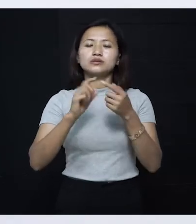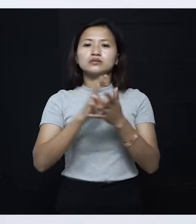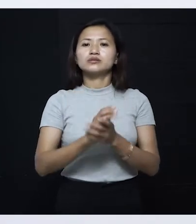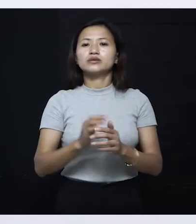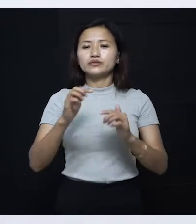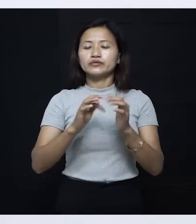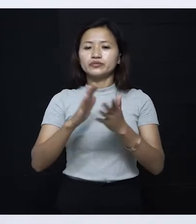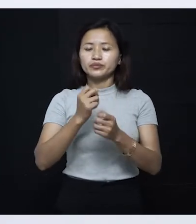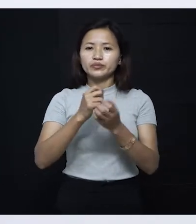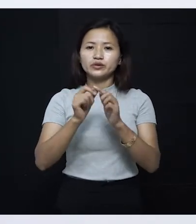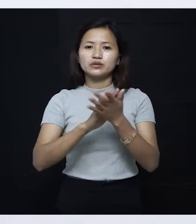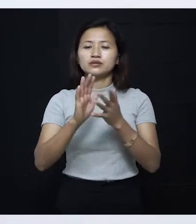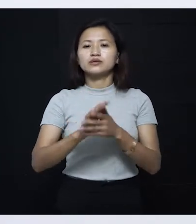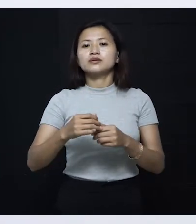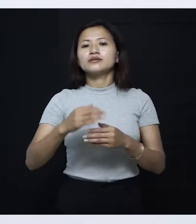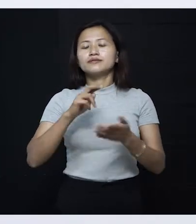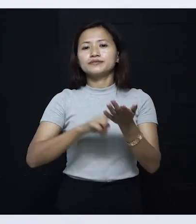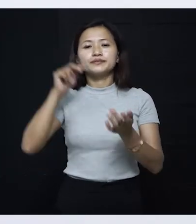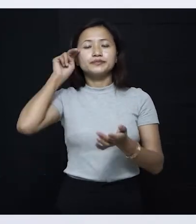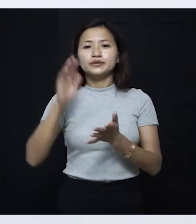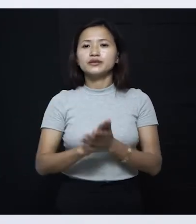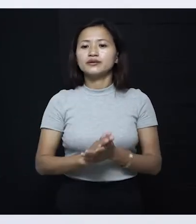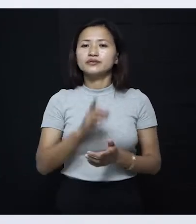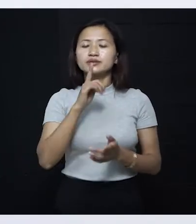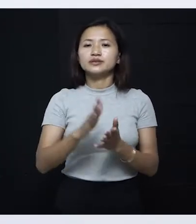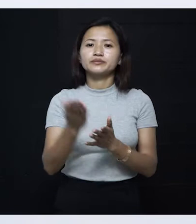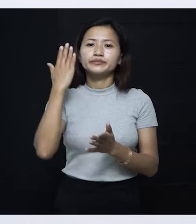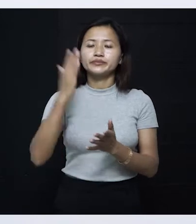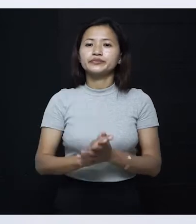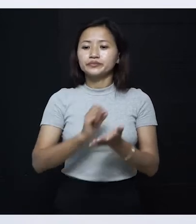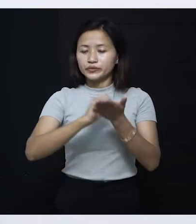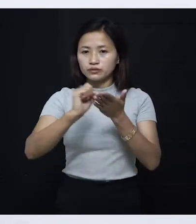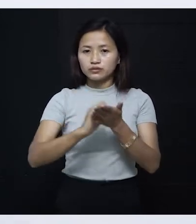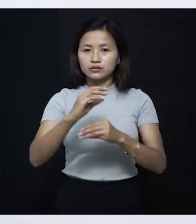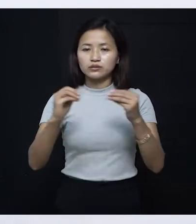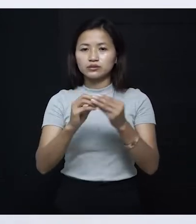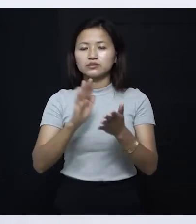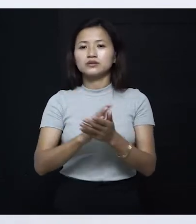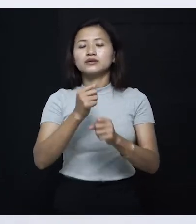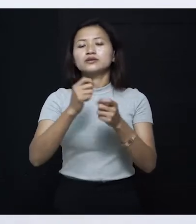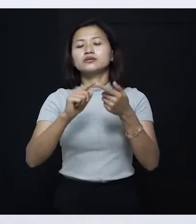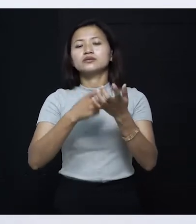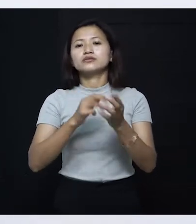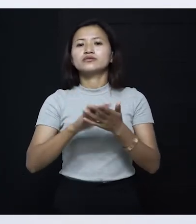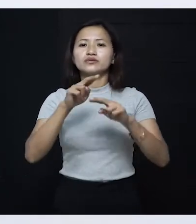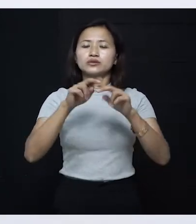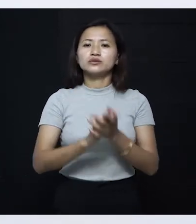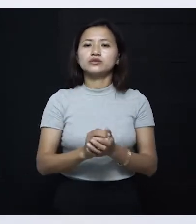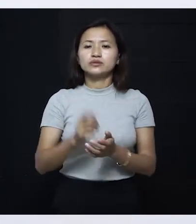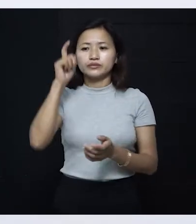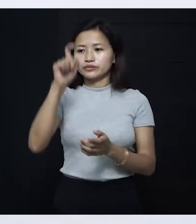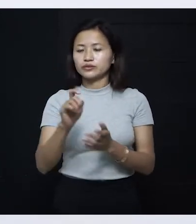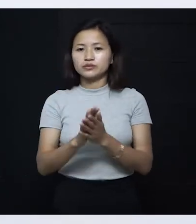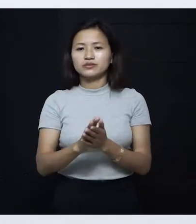geographical features of Nagaland, okay? So as I've said before, when you write about these geographical features, you need to